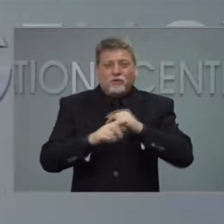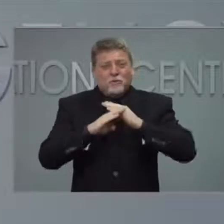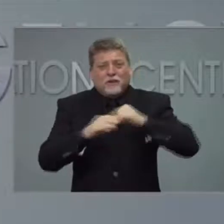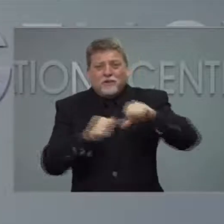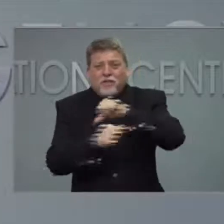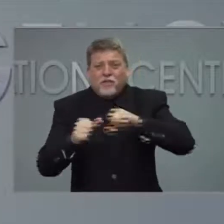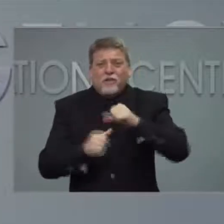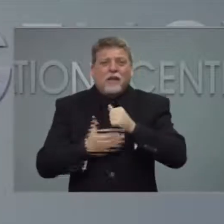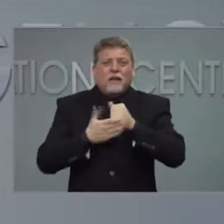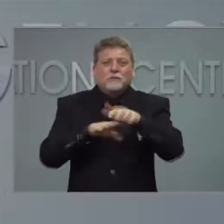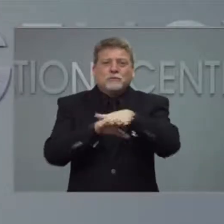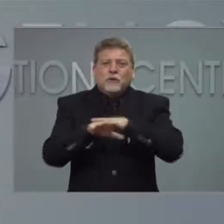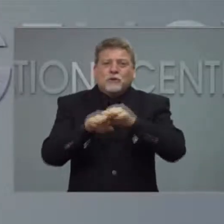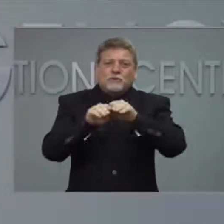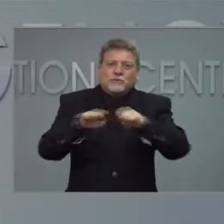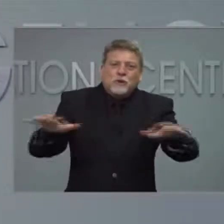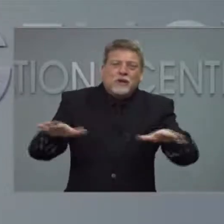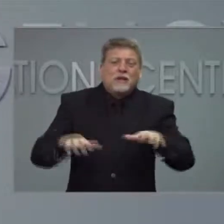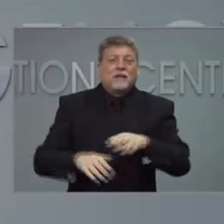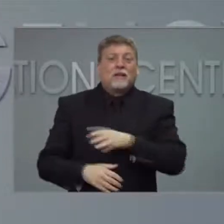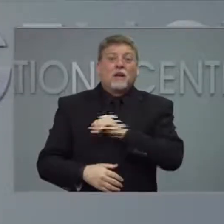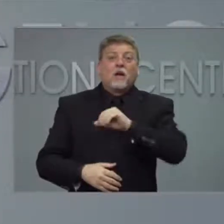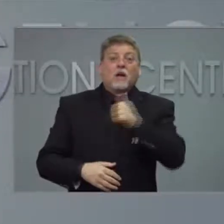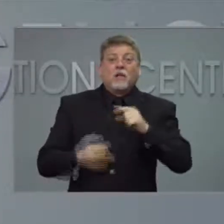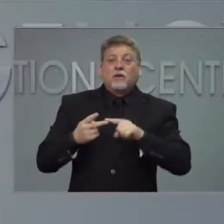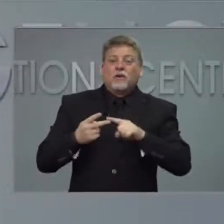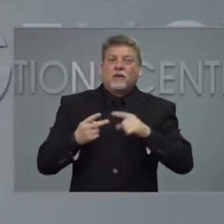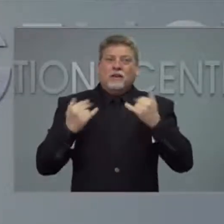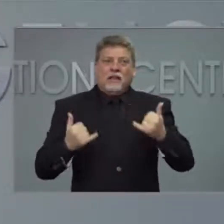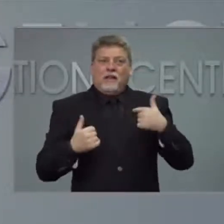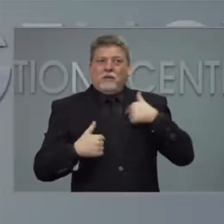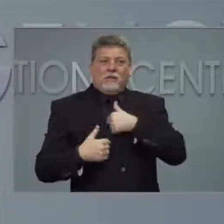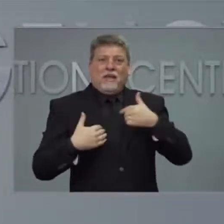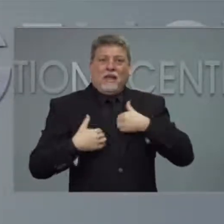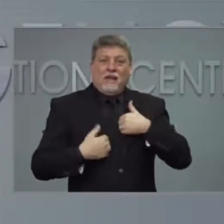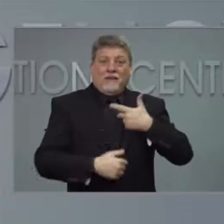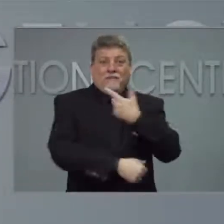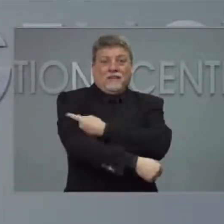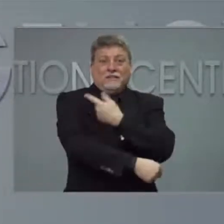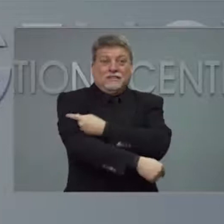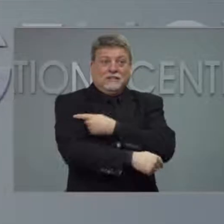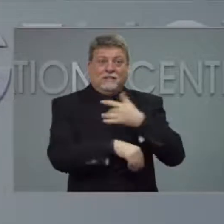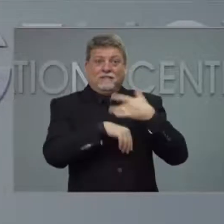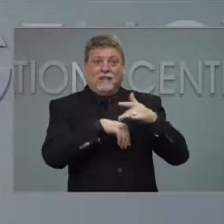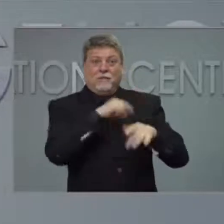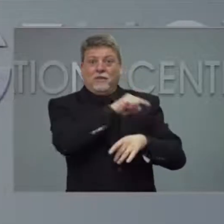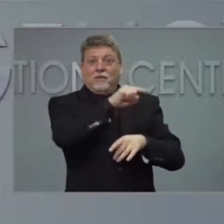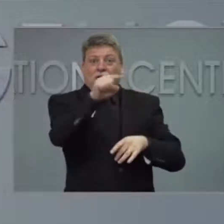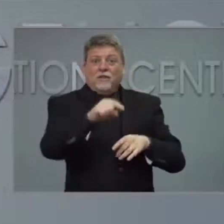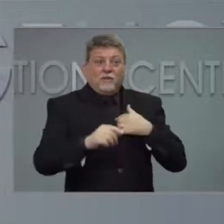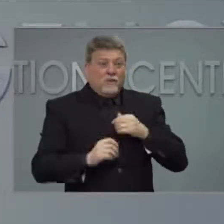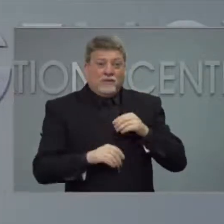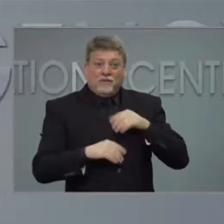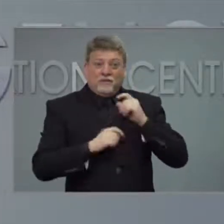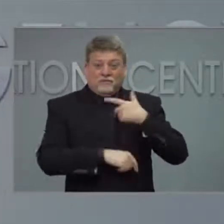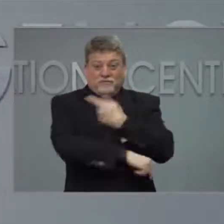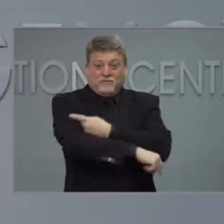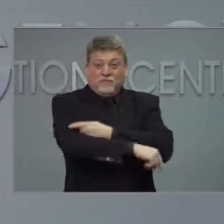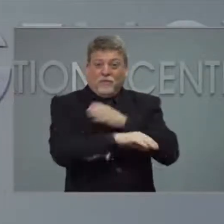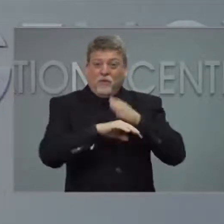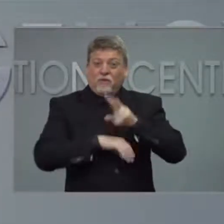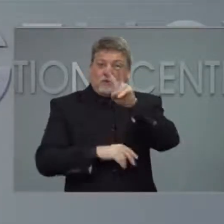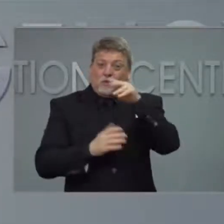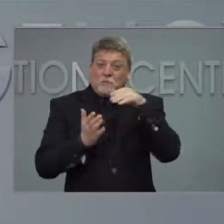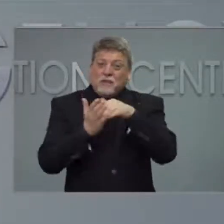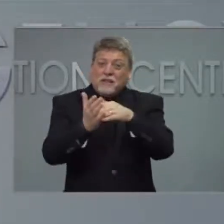other change here is we know we have 2 vaccines that we've been getting into arms incredibly quickly. We've administered more than 2 million doses.